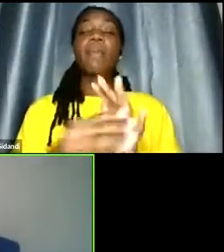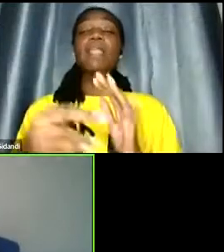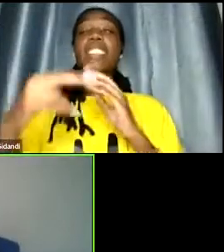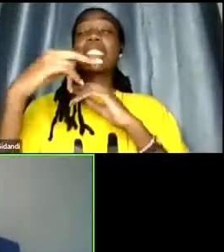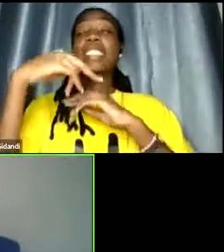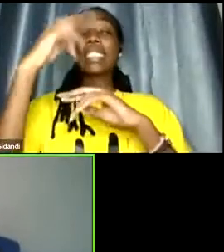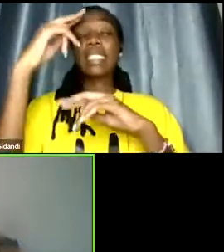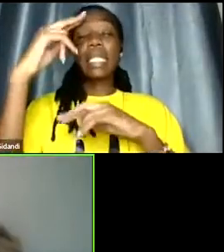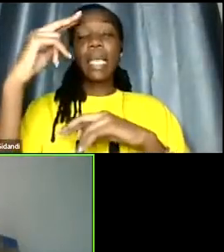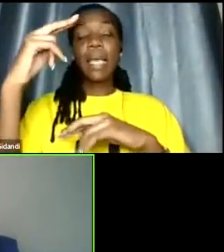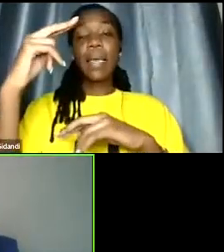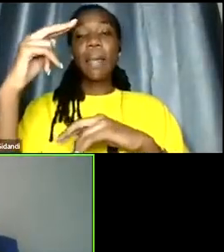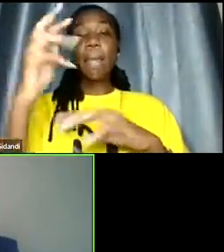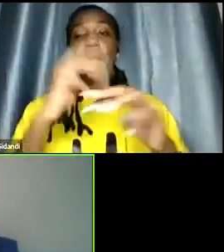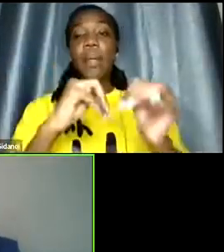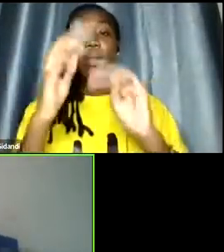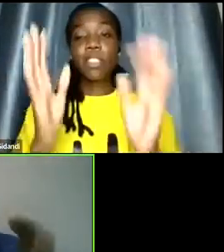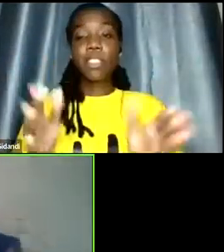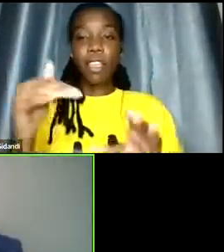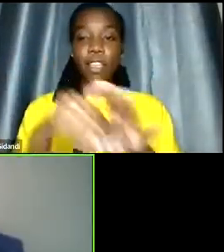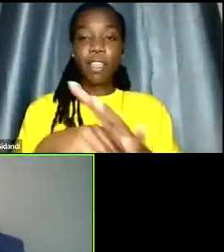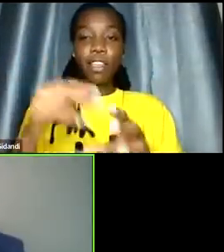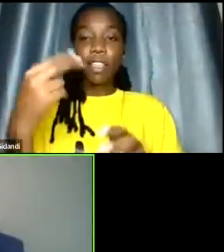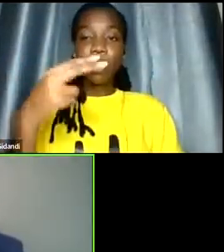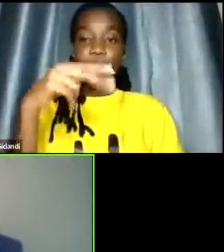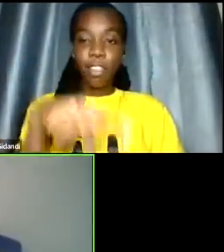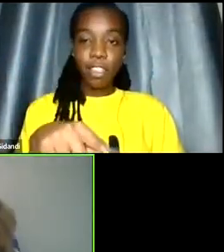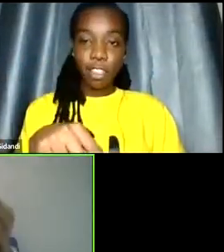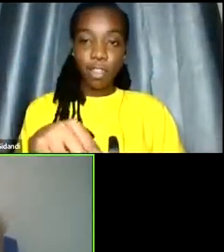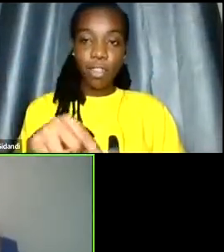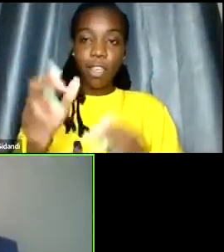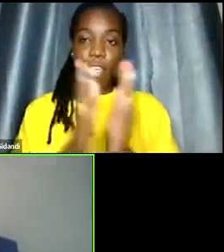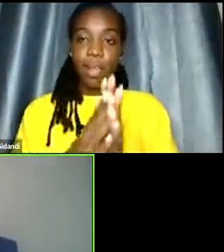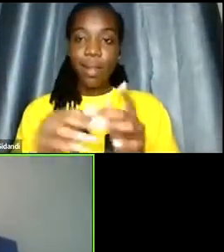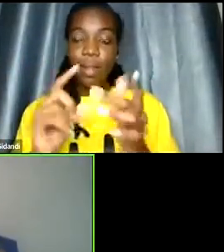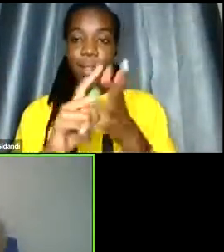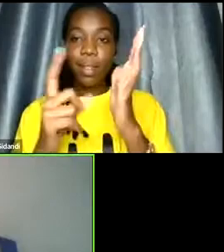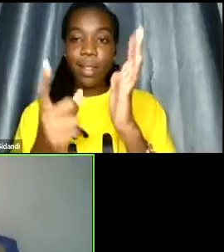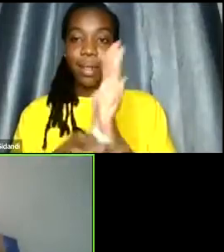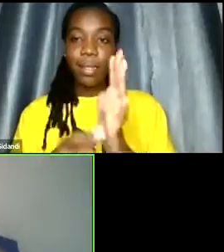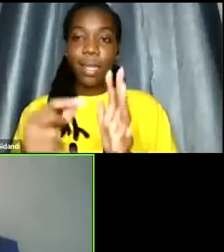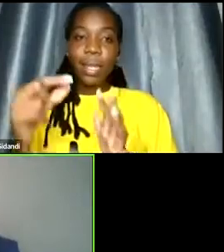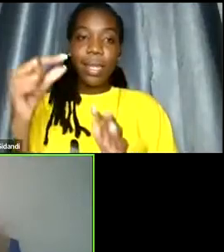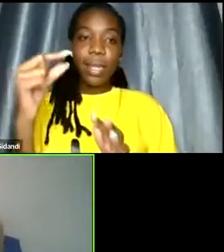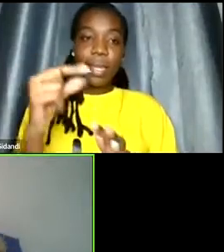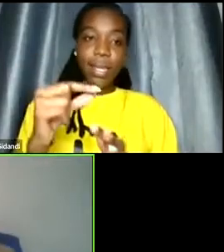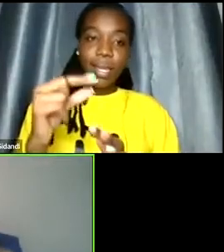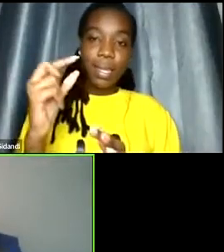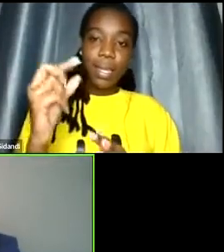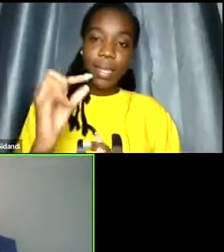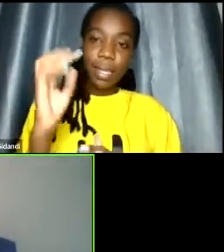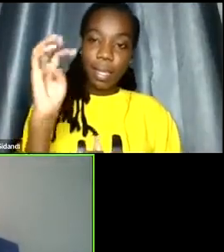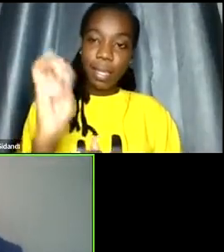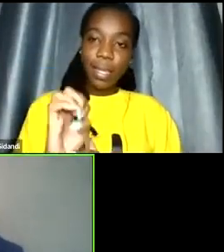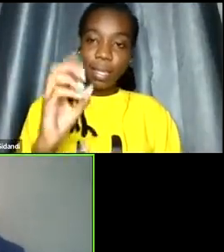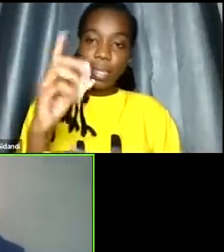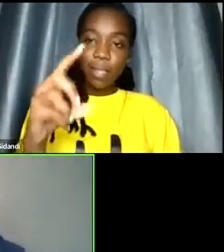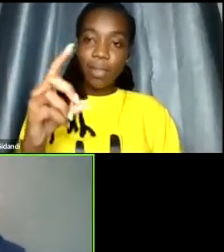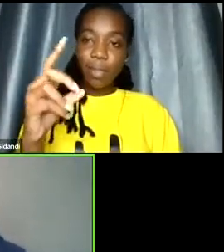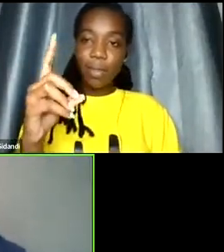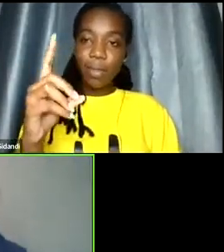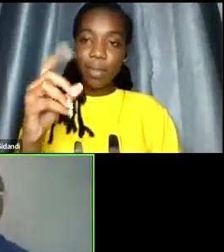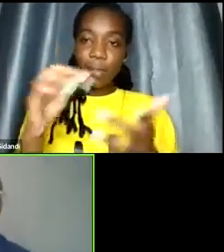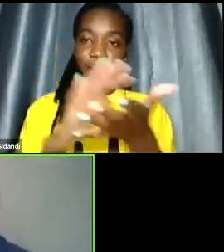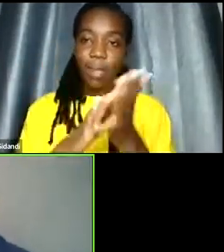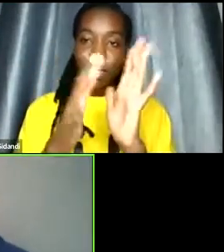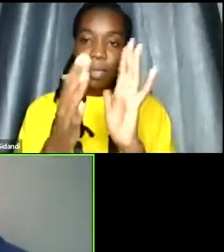HQ, headquarters, and the senior managers who will become executives in the C-suite, and the executives who might potentially become the MD, and the MD who might potentially